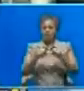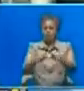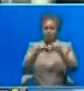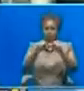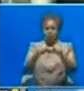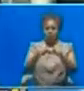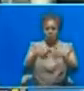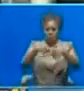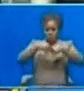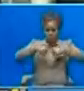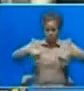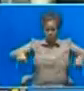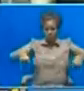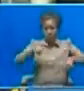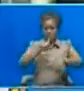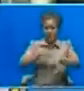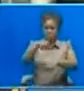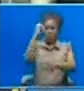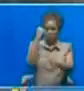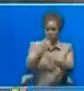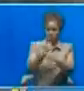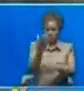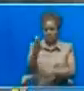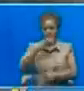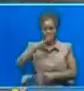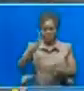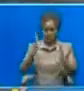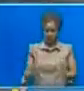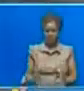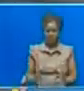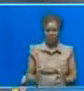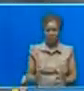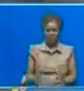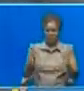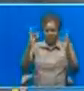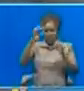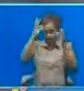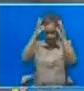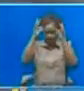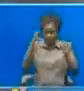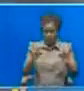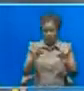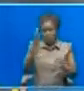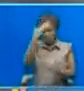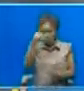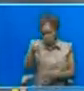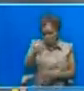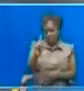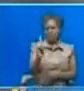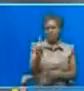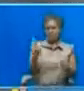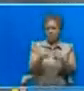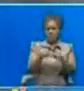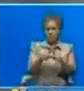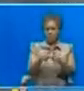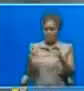and impartial when you are conducting business of the house. Now, you must make a distinction between you as a